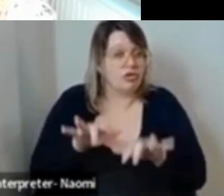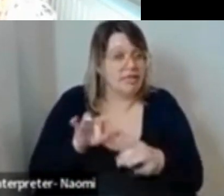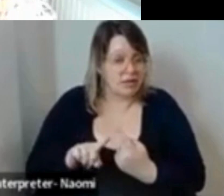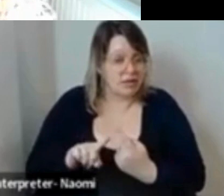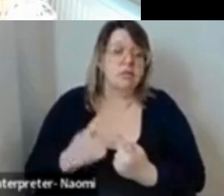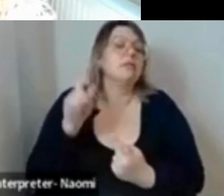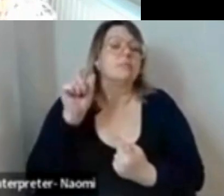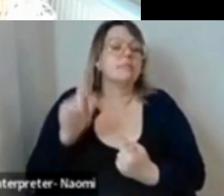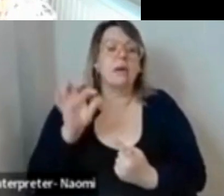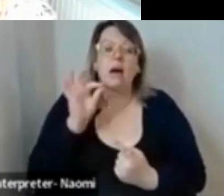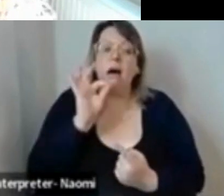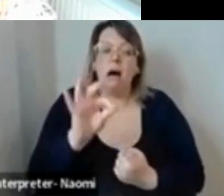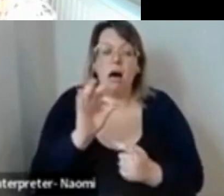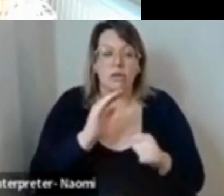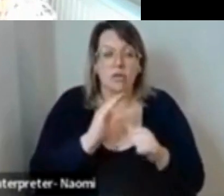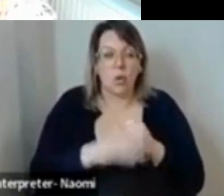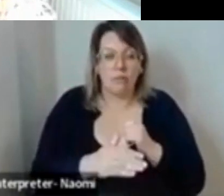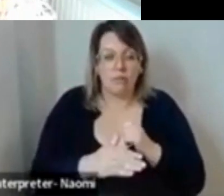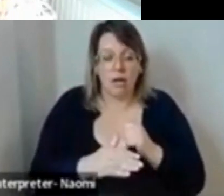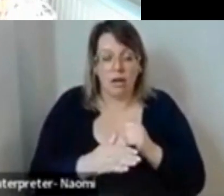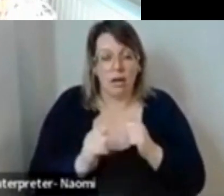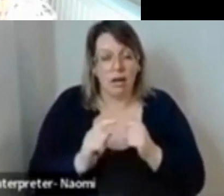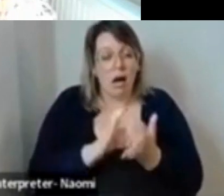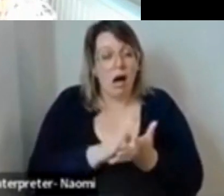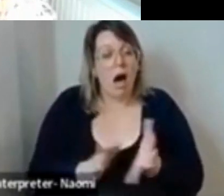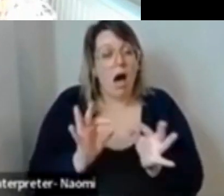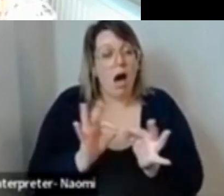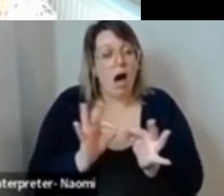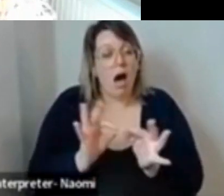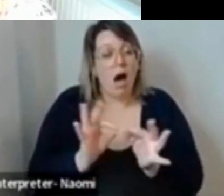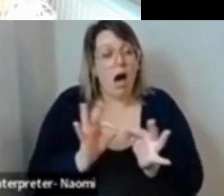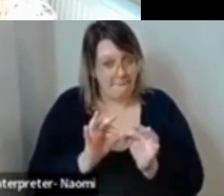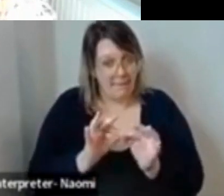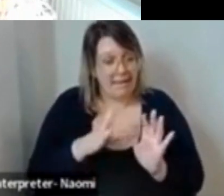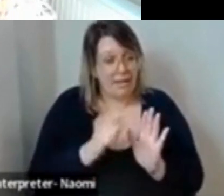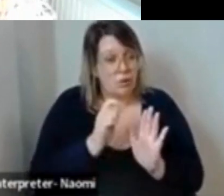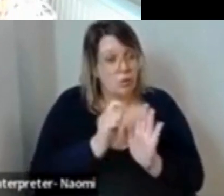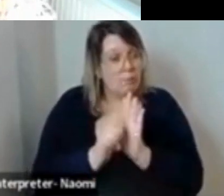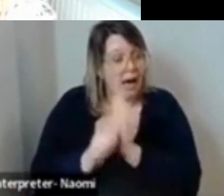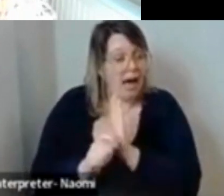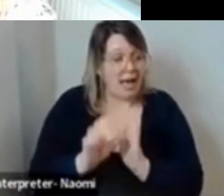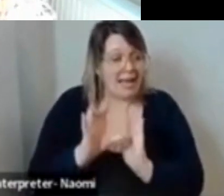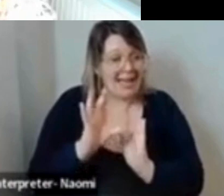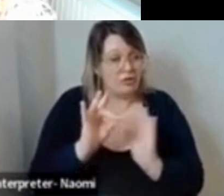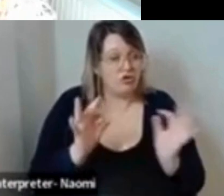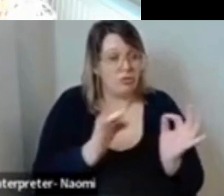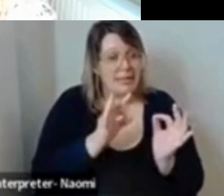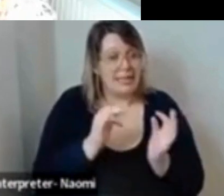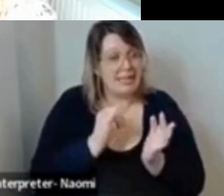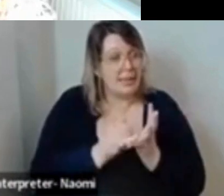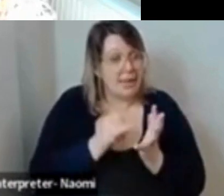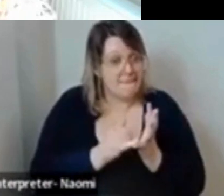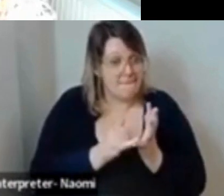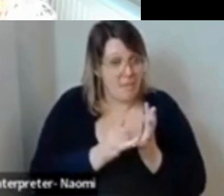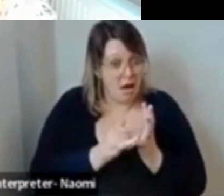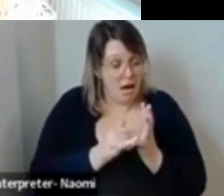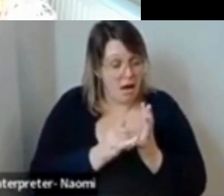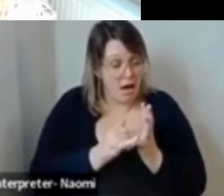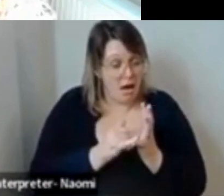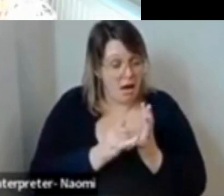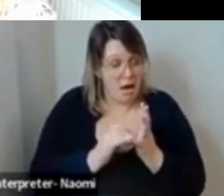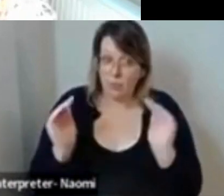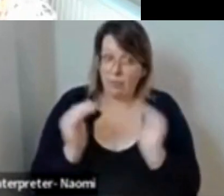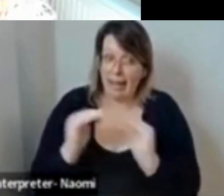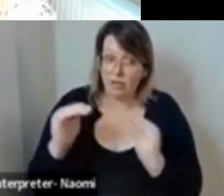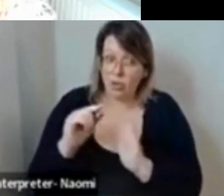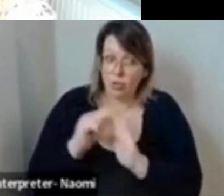question around if many of the hubs need to purchase instruments in September, does that mean they have to meet the conditions by the